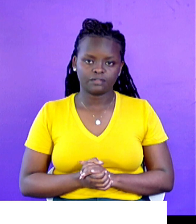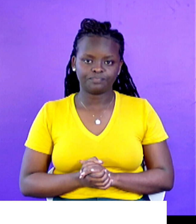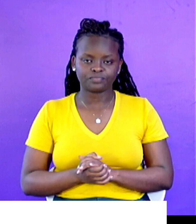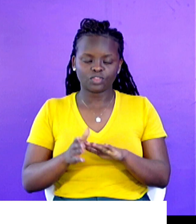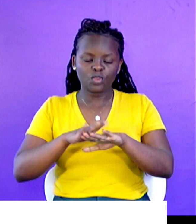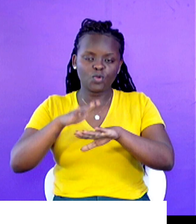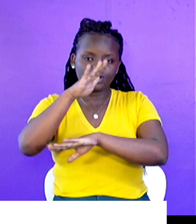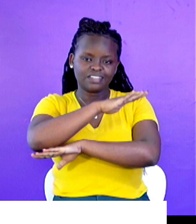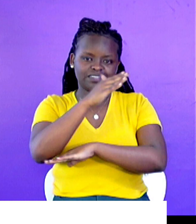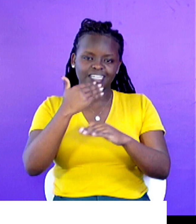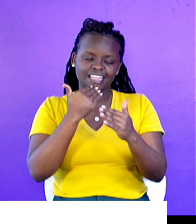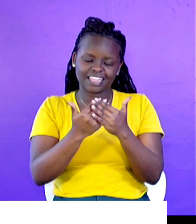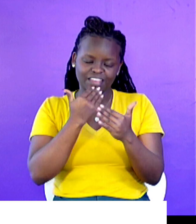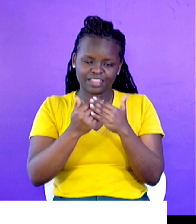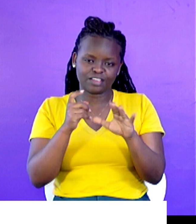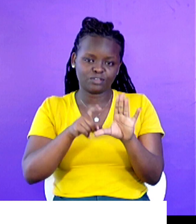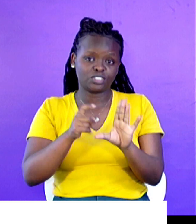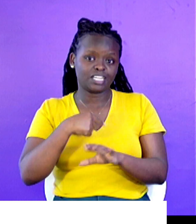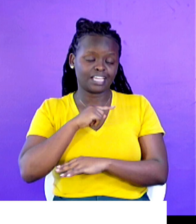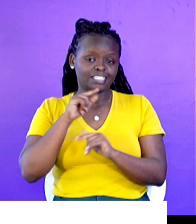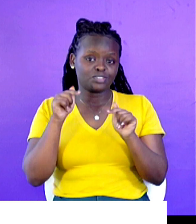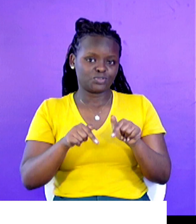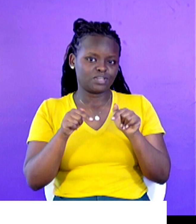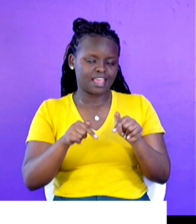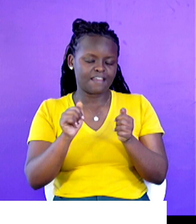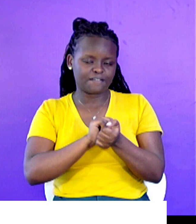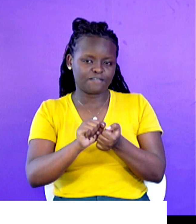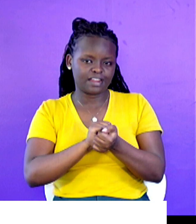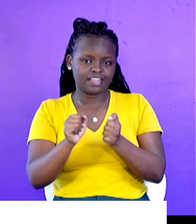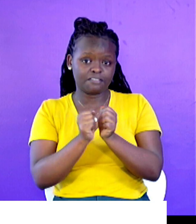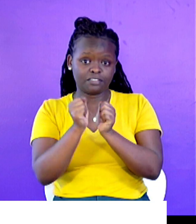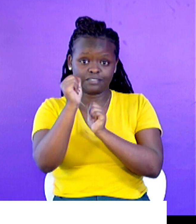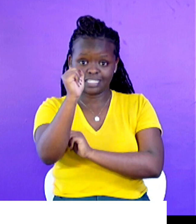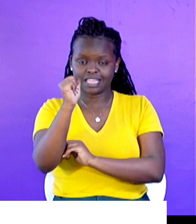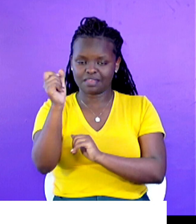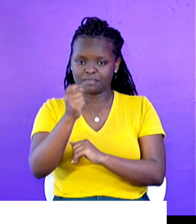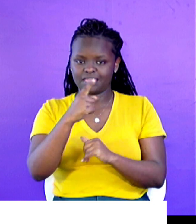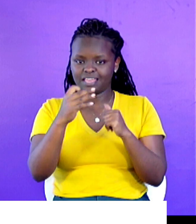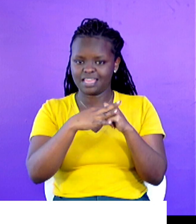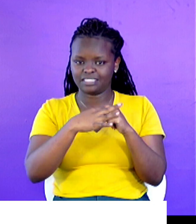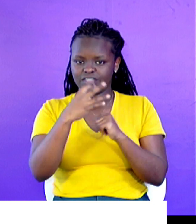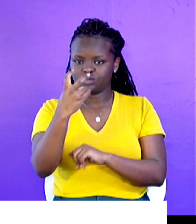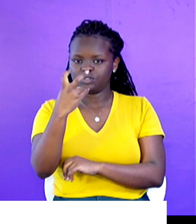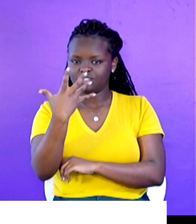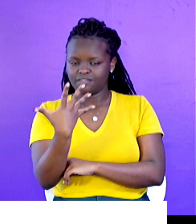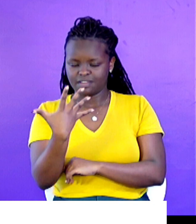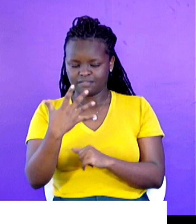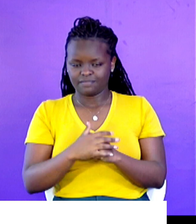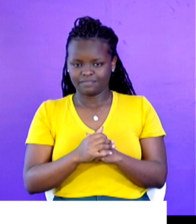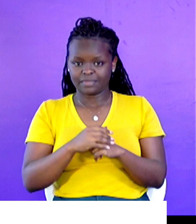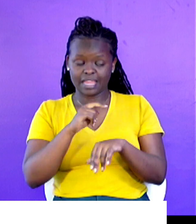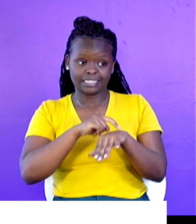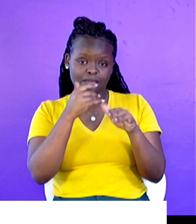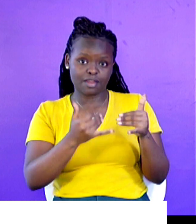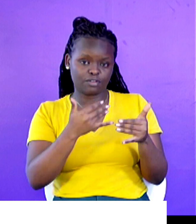Well, good evening. Thank you so much for joining us today, being on Friday, the 15th of August 2025. Time now